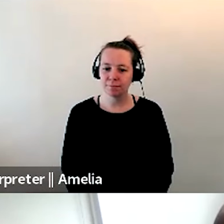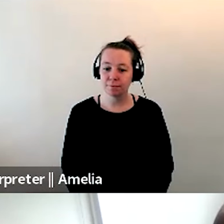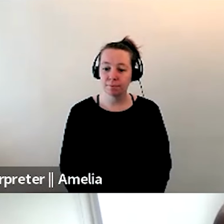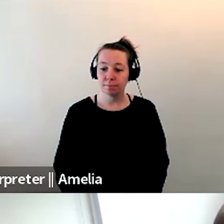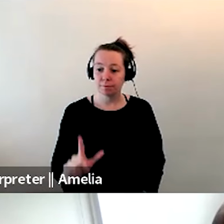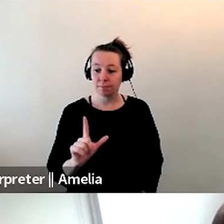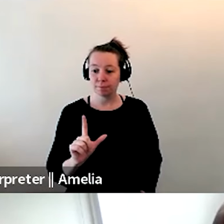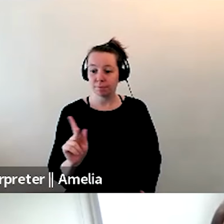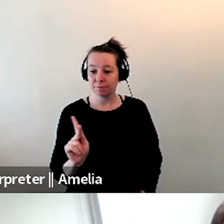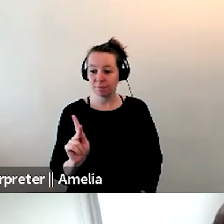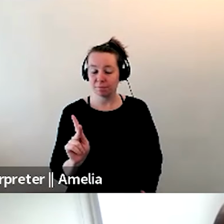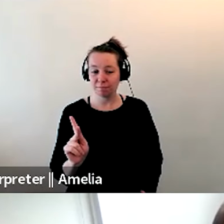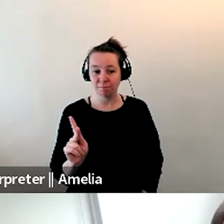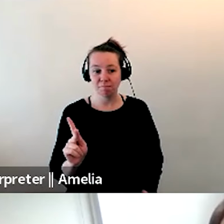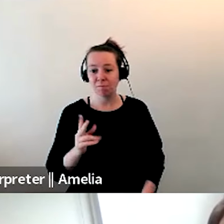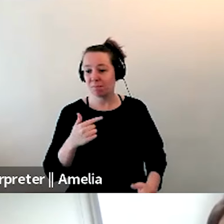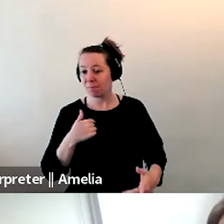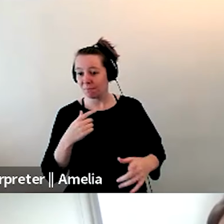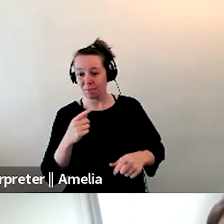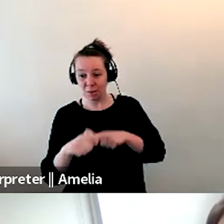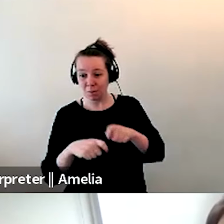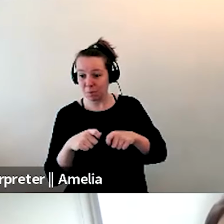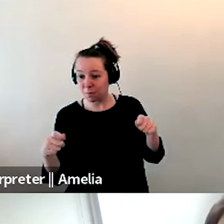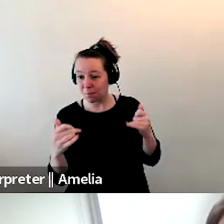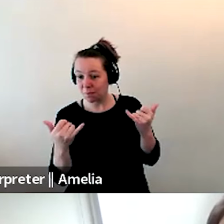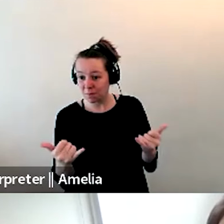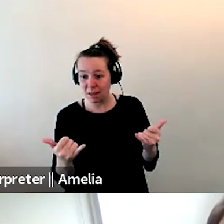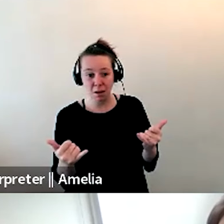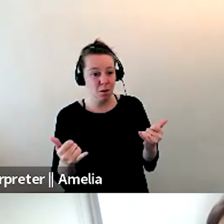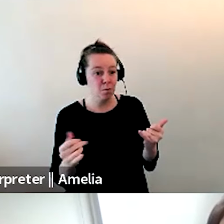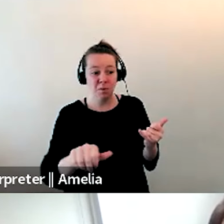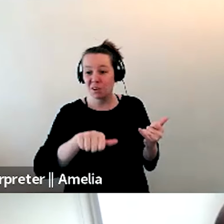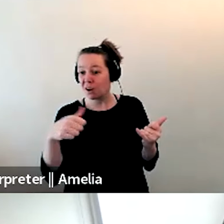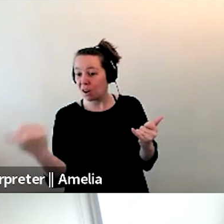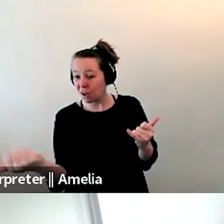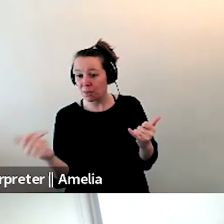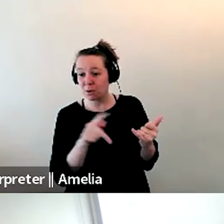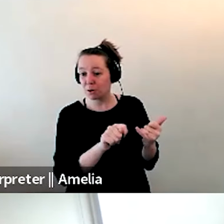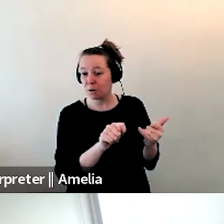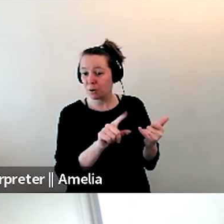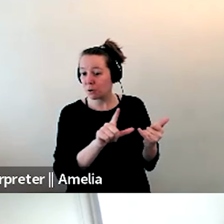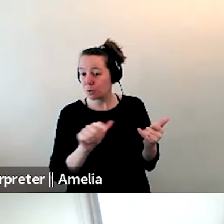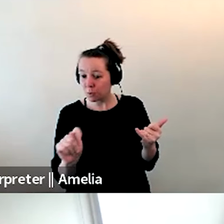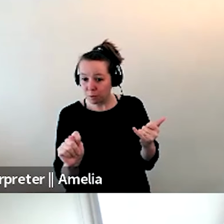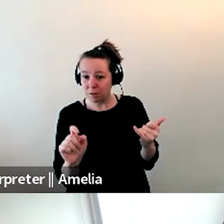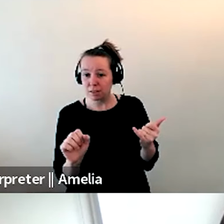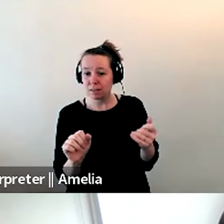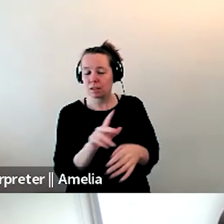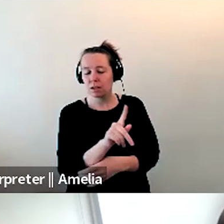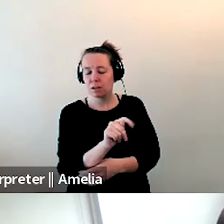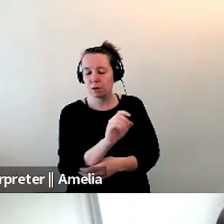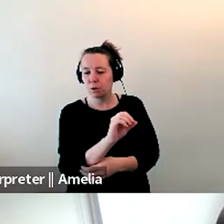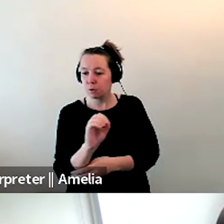I'm going to end by asking, are there any other tools or assessments that people know out there that they would like to recommend? I love the strong